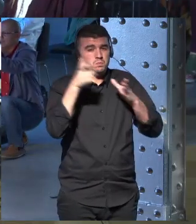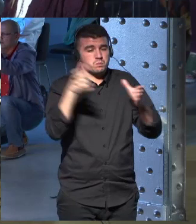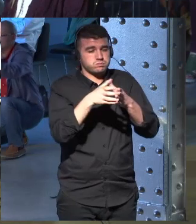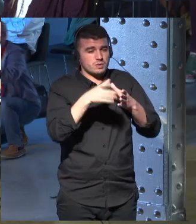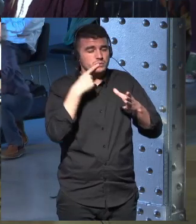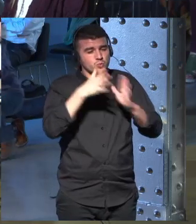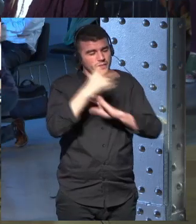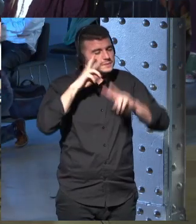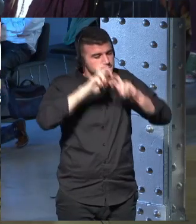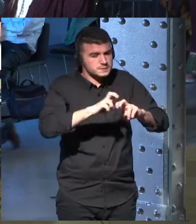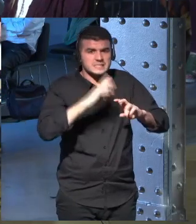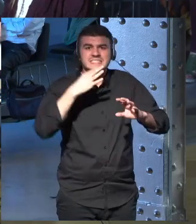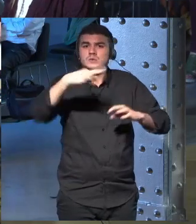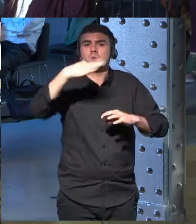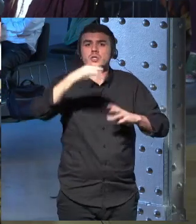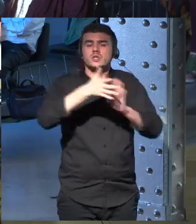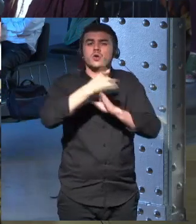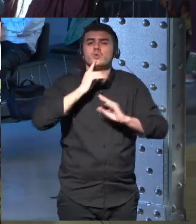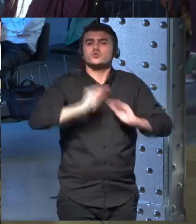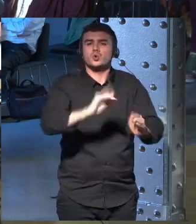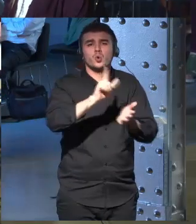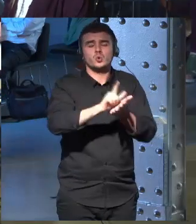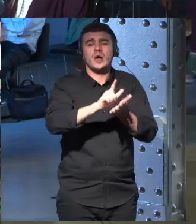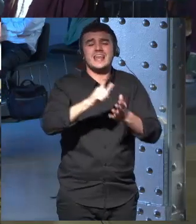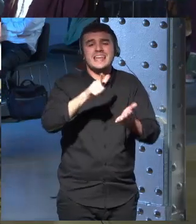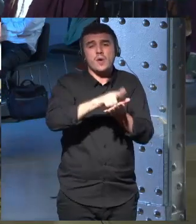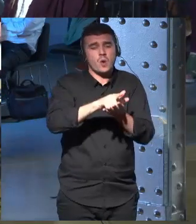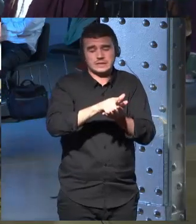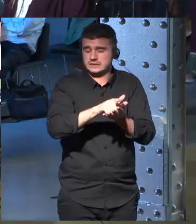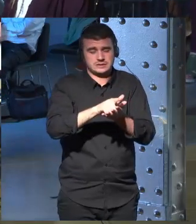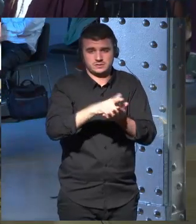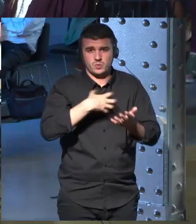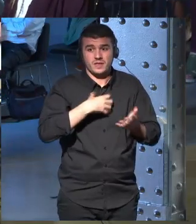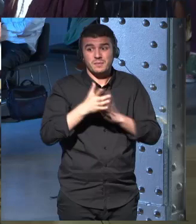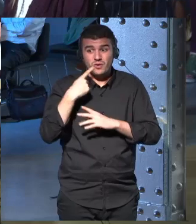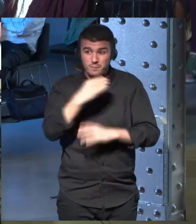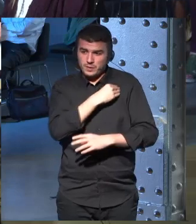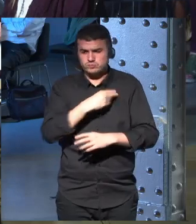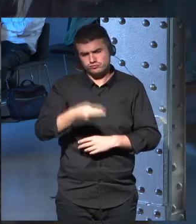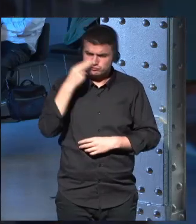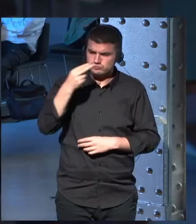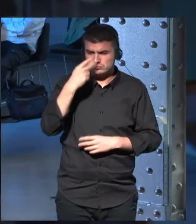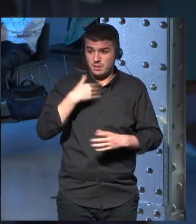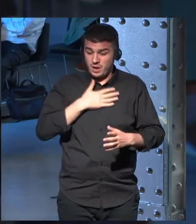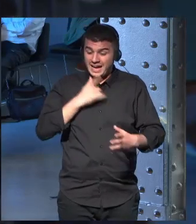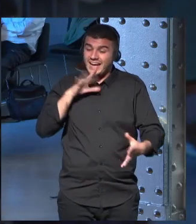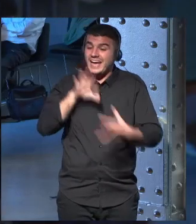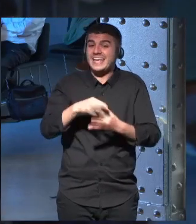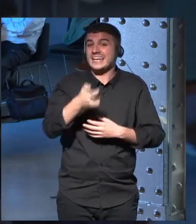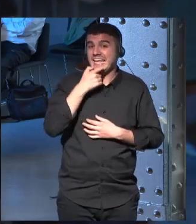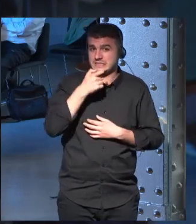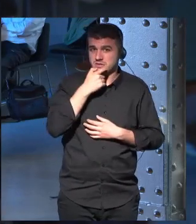to the question you were asking about my relations with English. English is in the process of